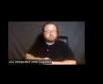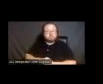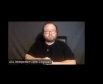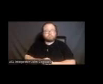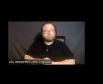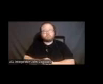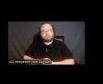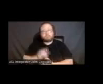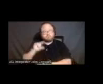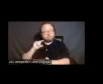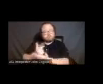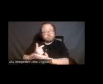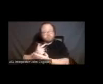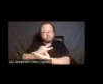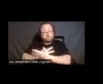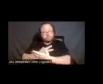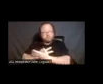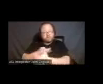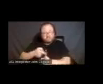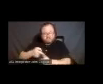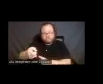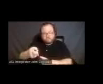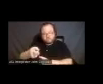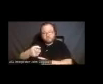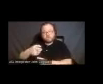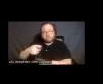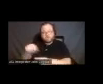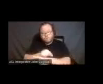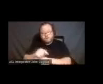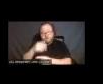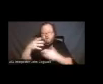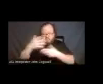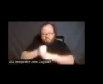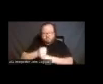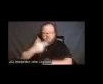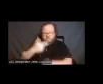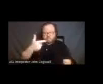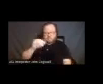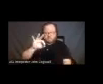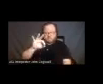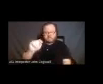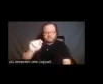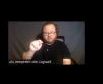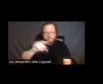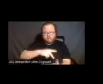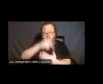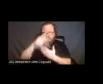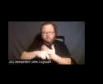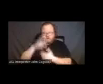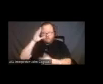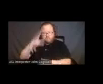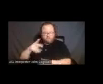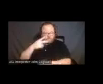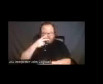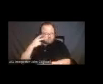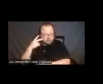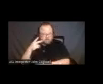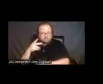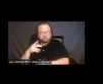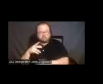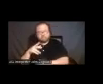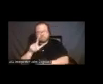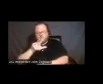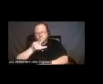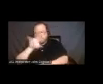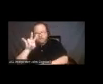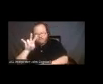the Graduate Internship Field and Traineeship, or GIFT for short, program coordinated internships for 37 master's and bachelor's